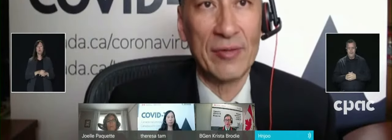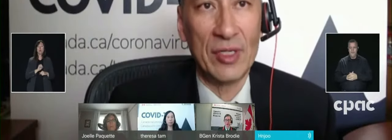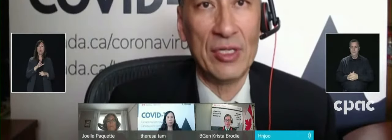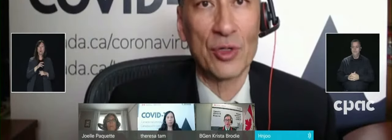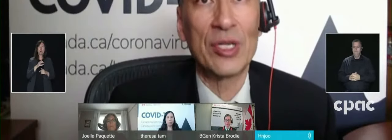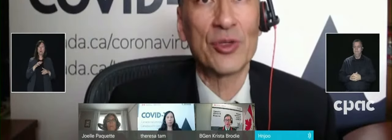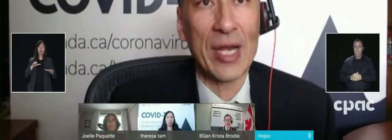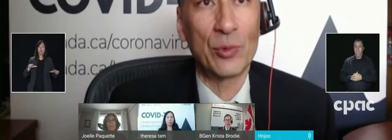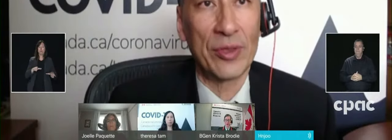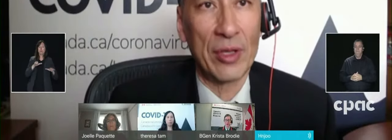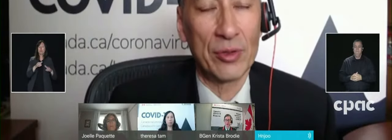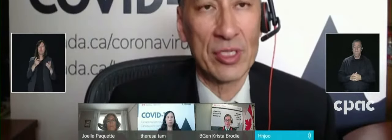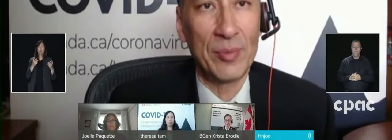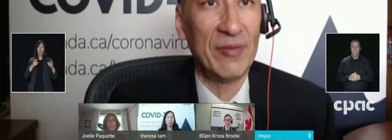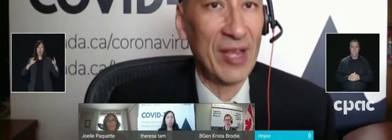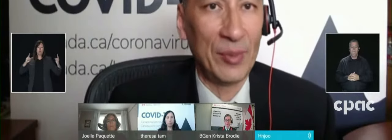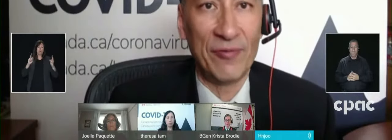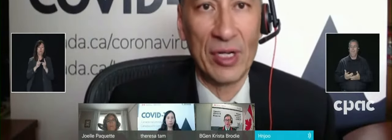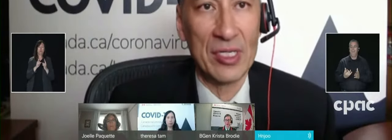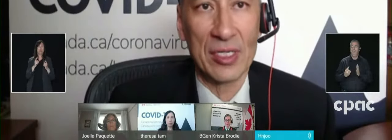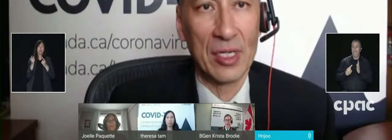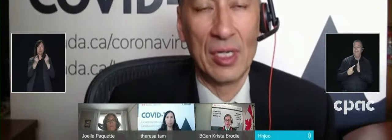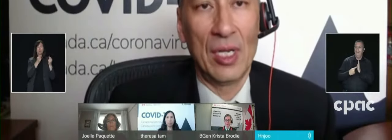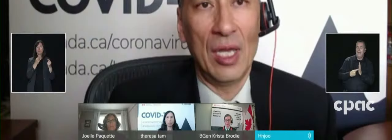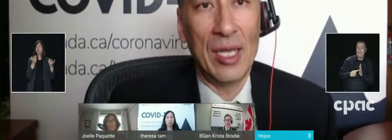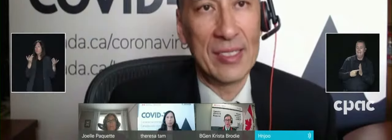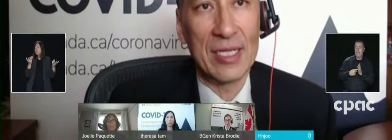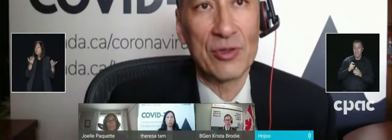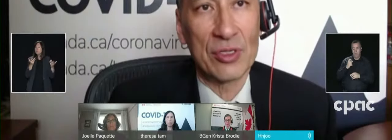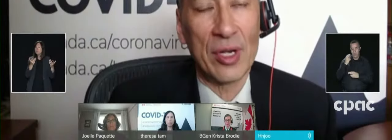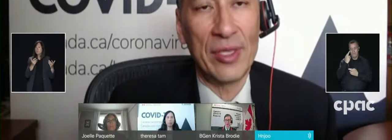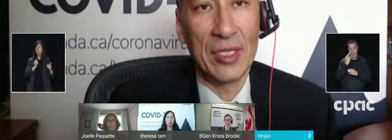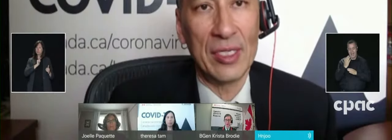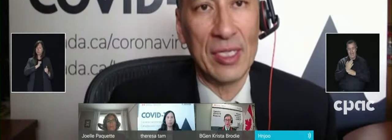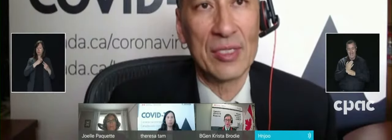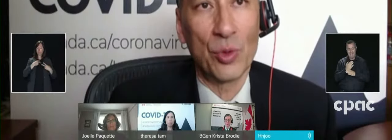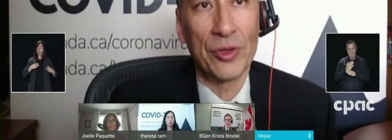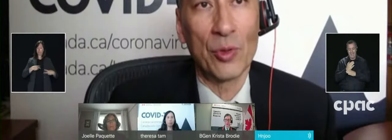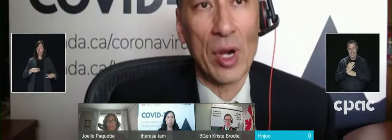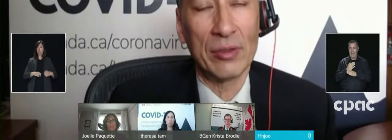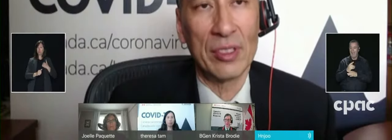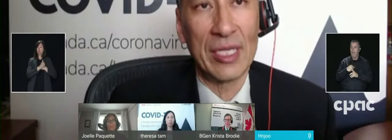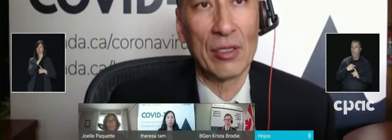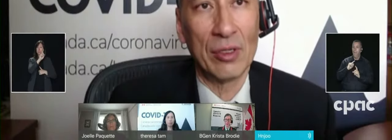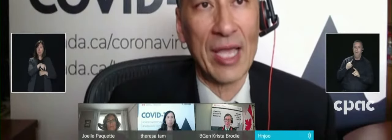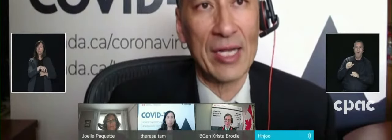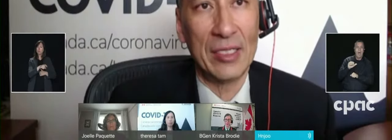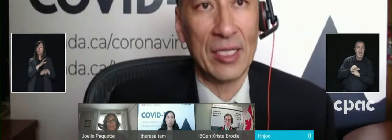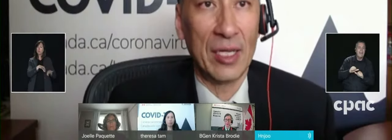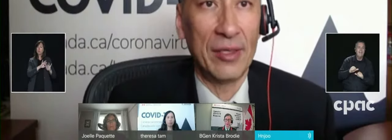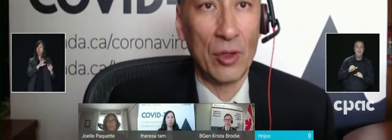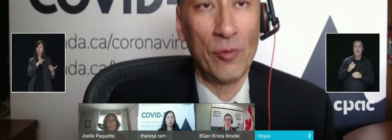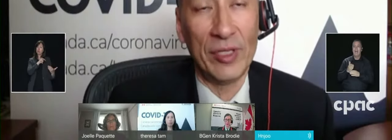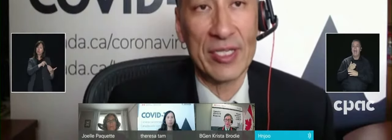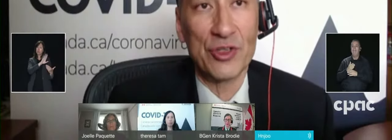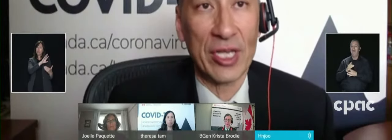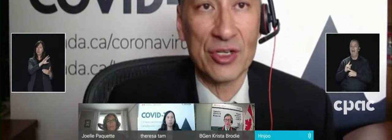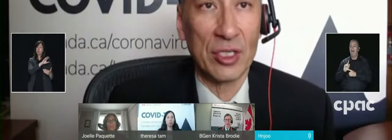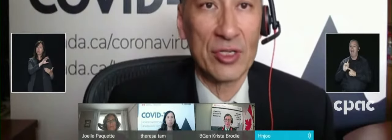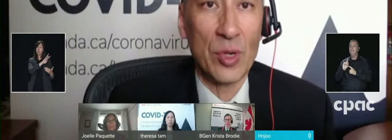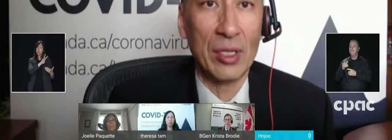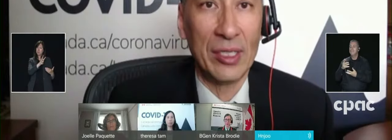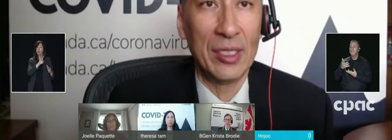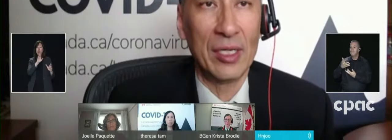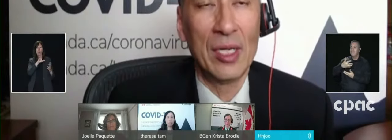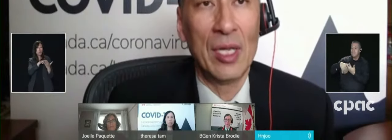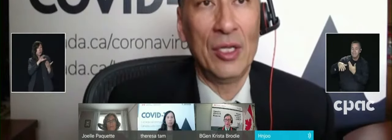do certain activities or interact with others, be it family, friends, etc. So I think it's worth your while to take a look at it, and I think hopefully it's